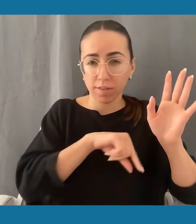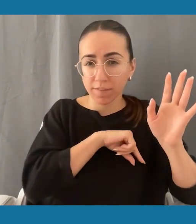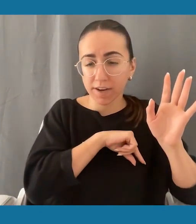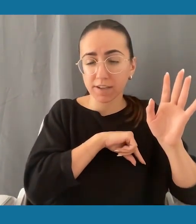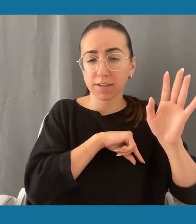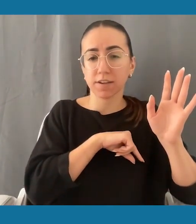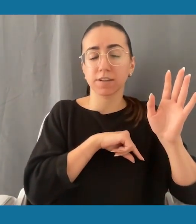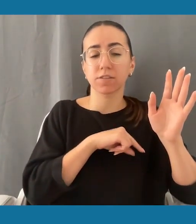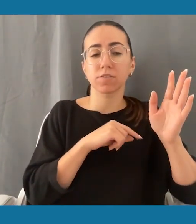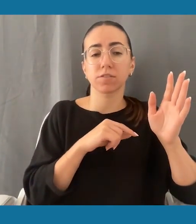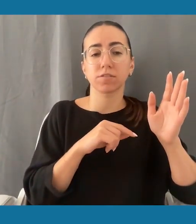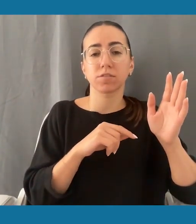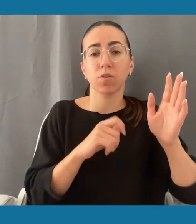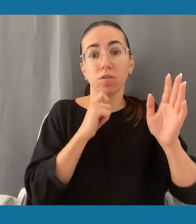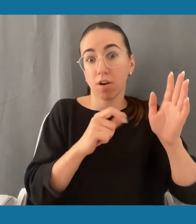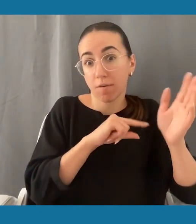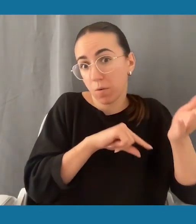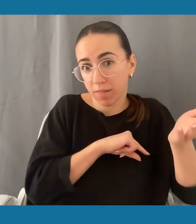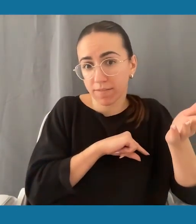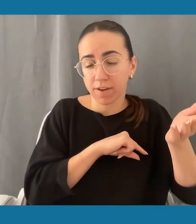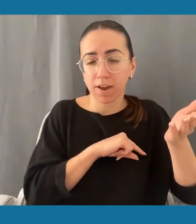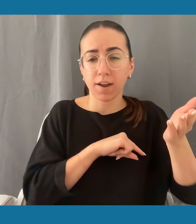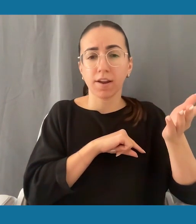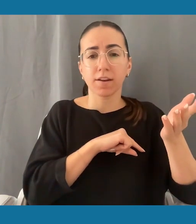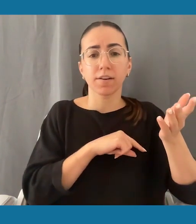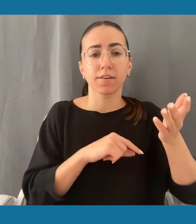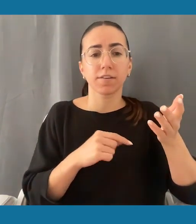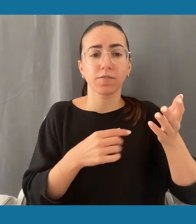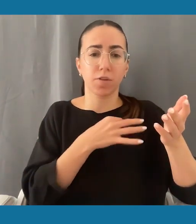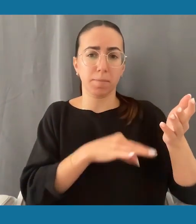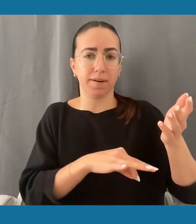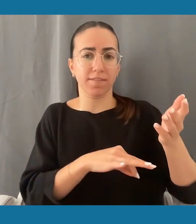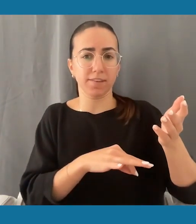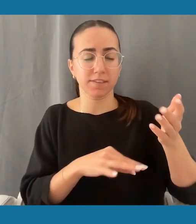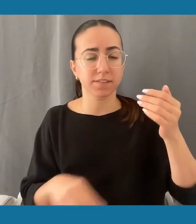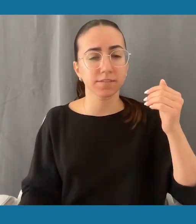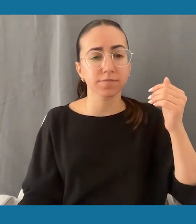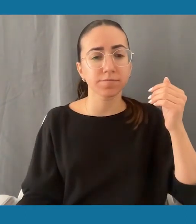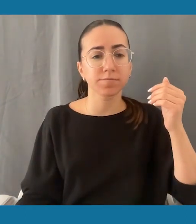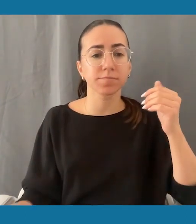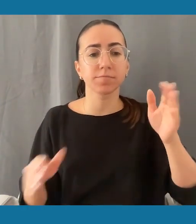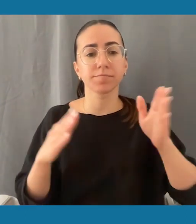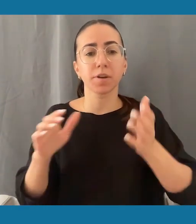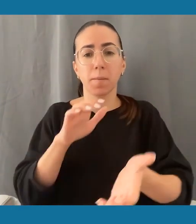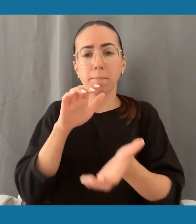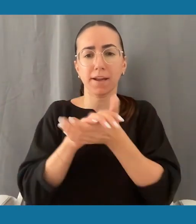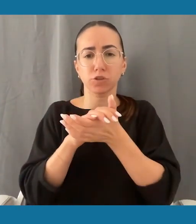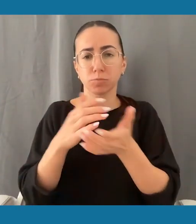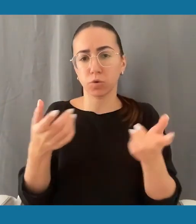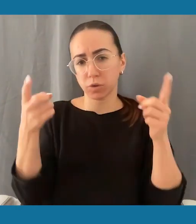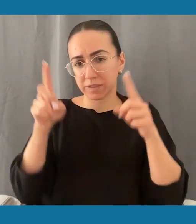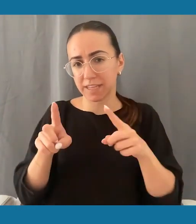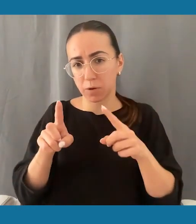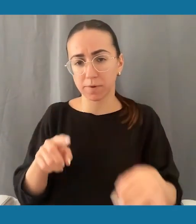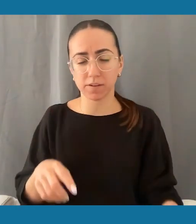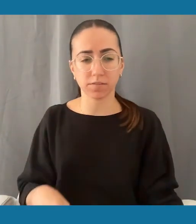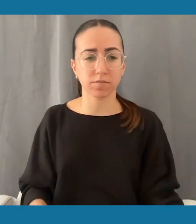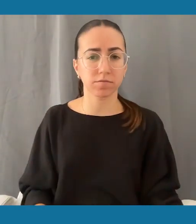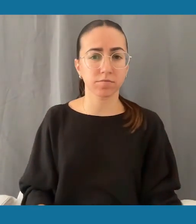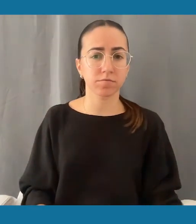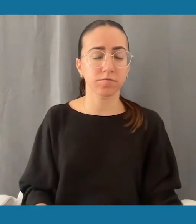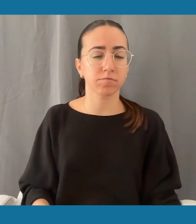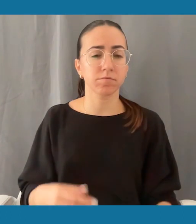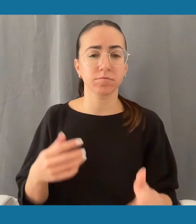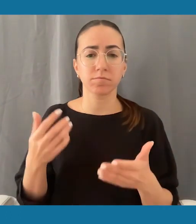to qualify in the first place for government benefits. Then you have matrimonial settlements. So if there's a divorce